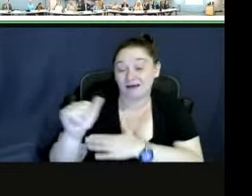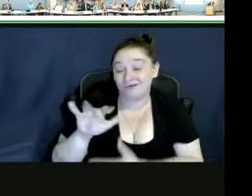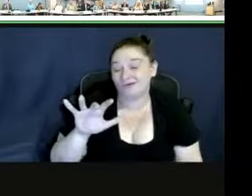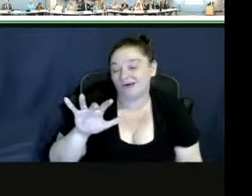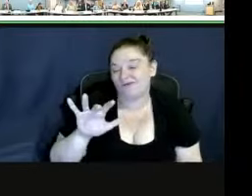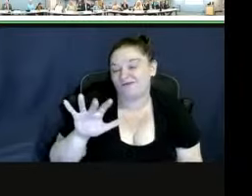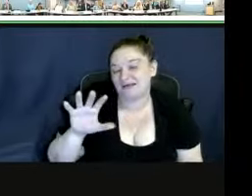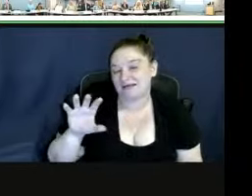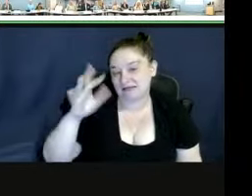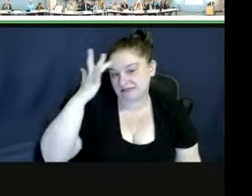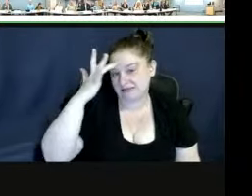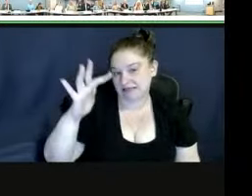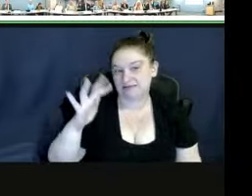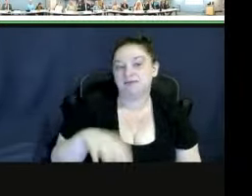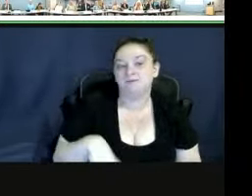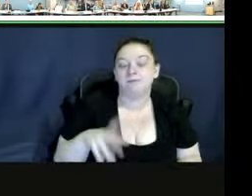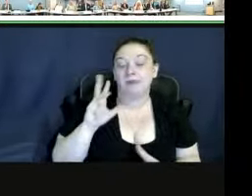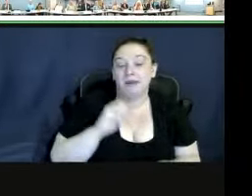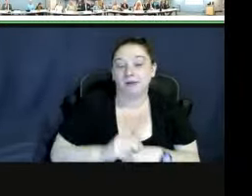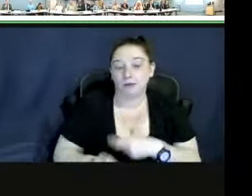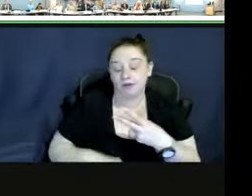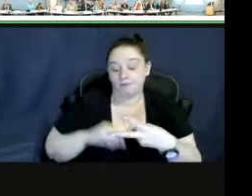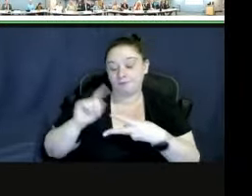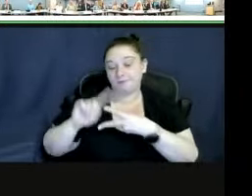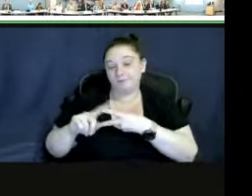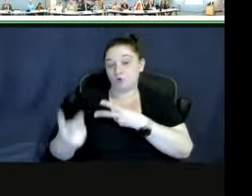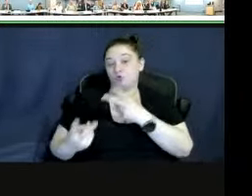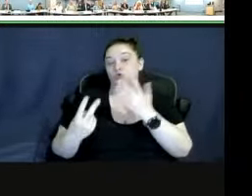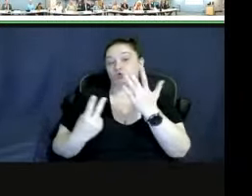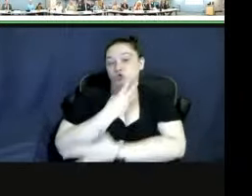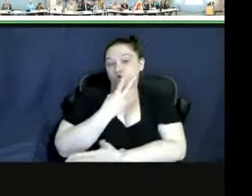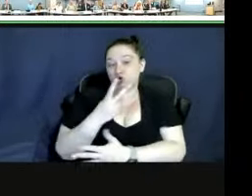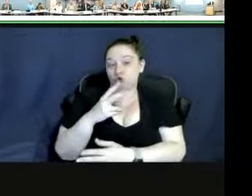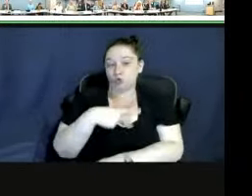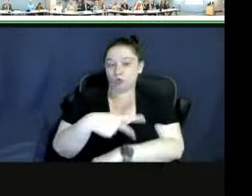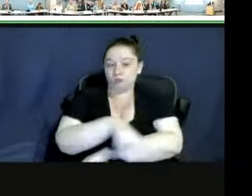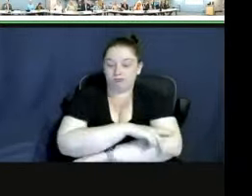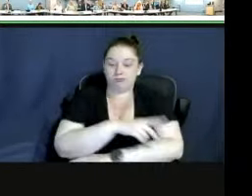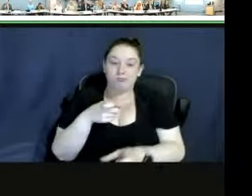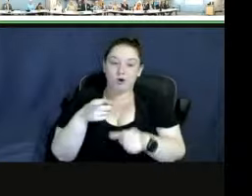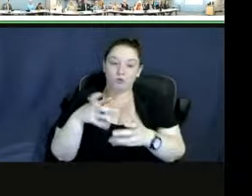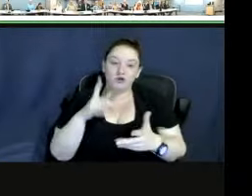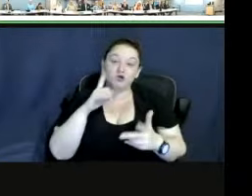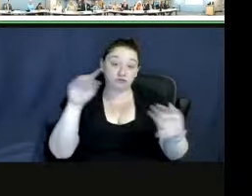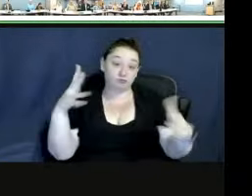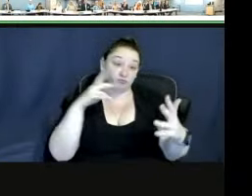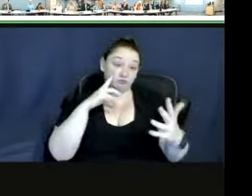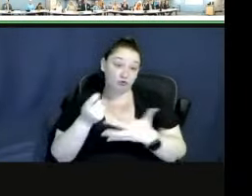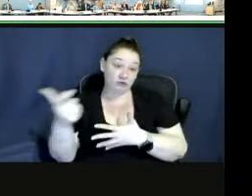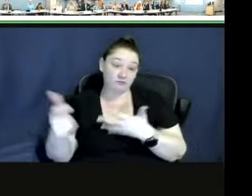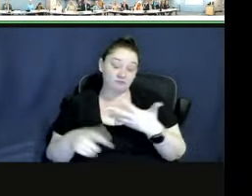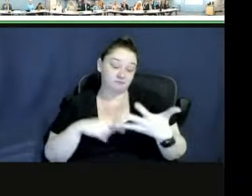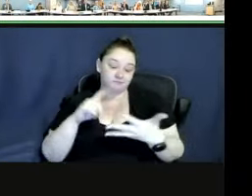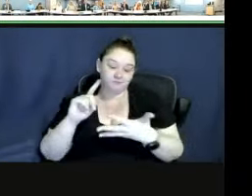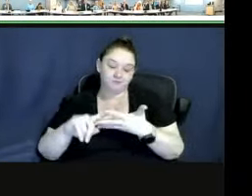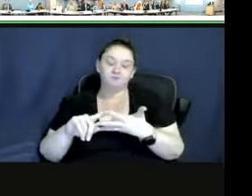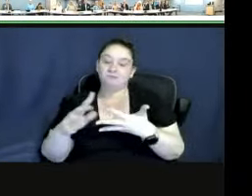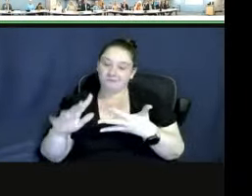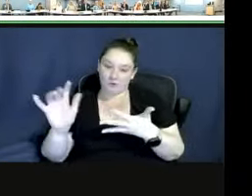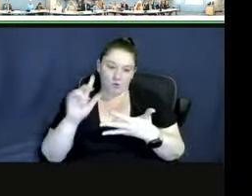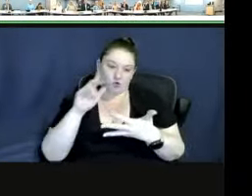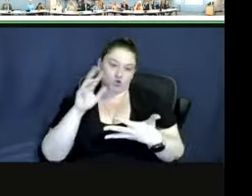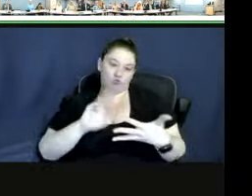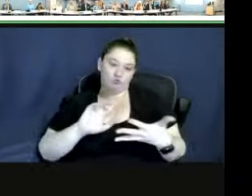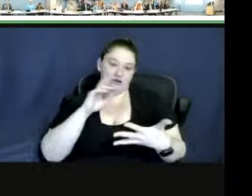$5.50. It included two park rangers. Those are proposed for elimination. Two code enforcement officers. Those are also proposed